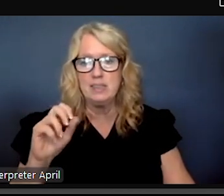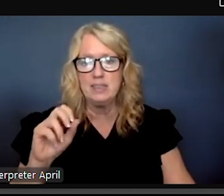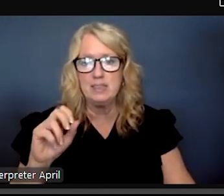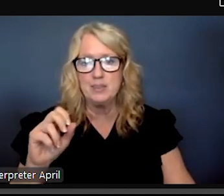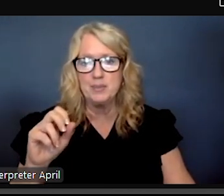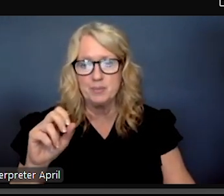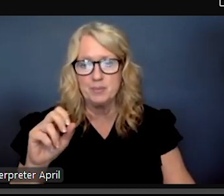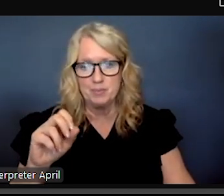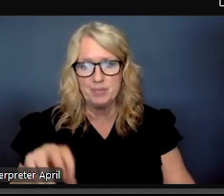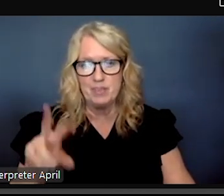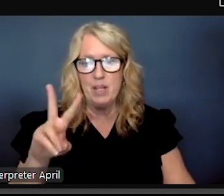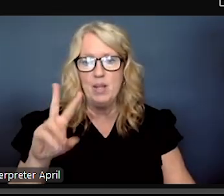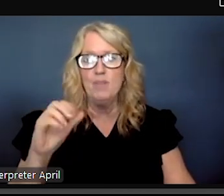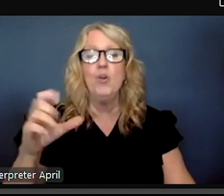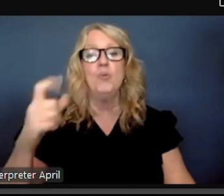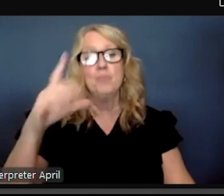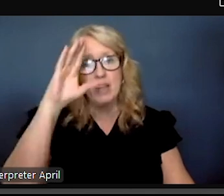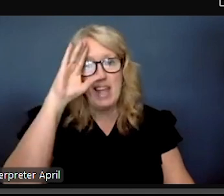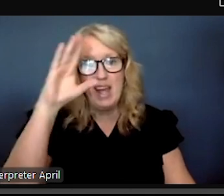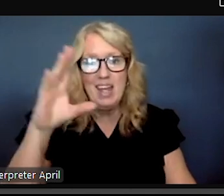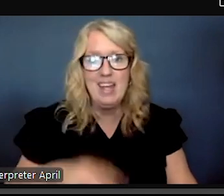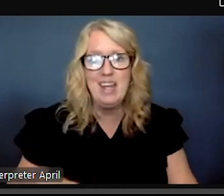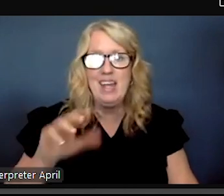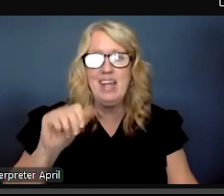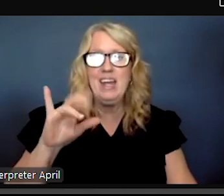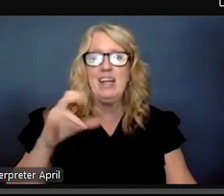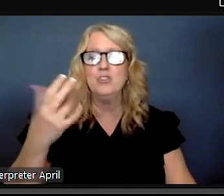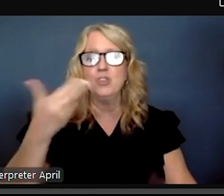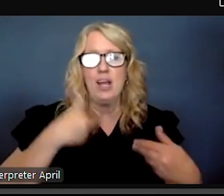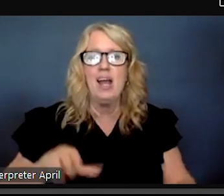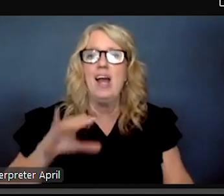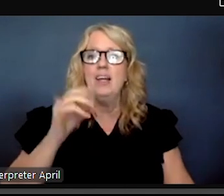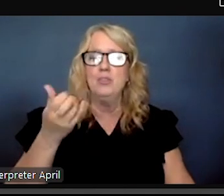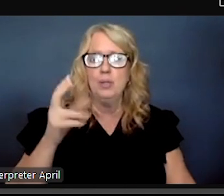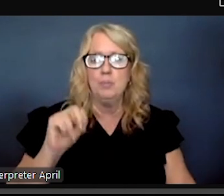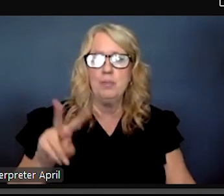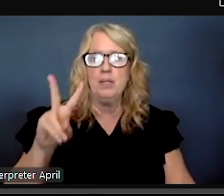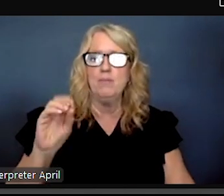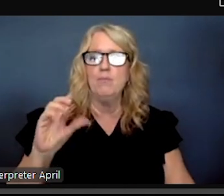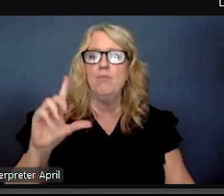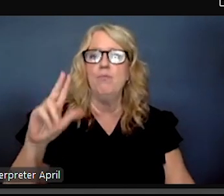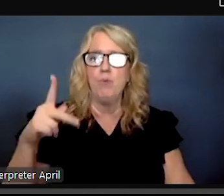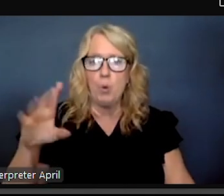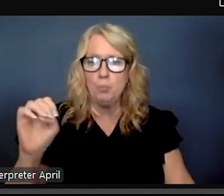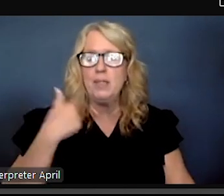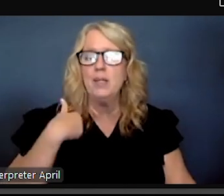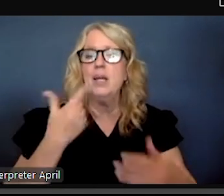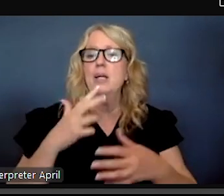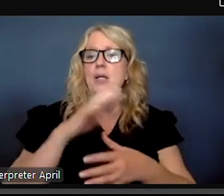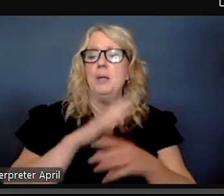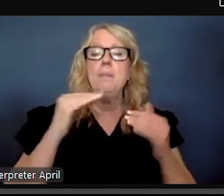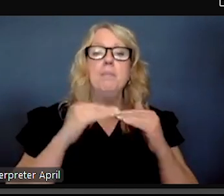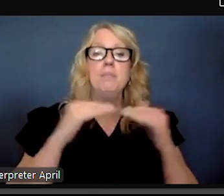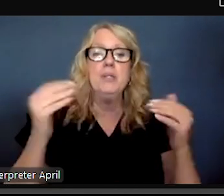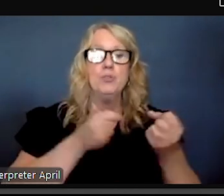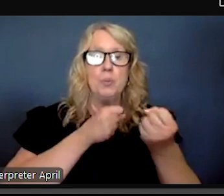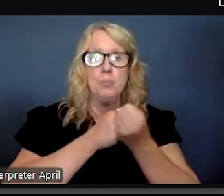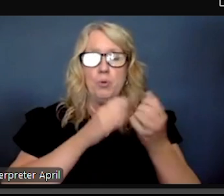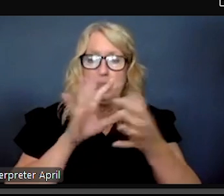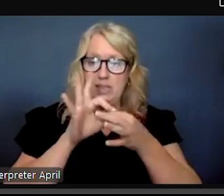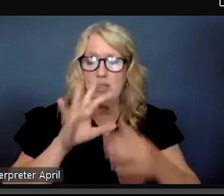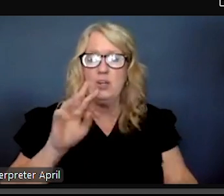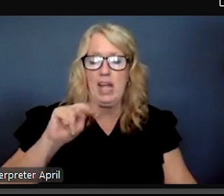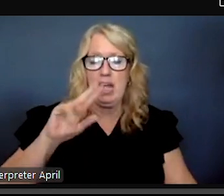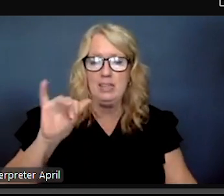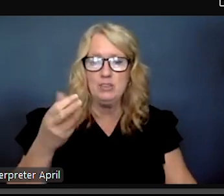Hey, thanks, Aisha. Hey, good afternoon, good morning, everybody. My name is Justin Volpe. I'm a senior peer support coordinator here at